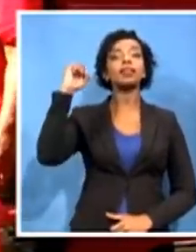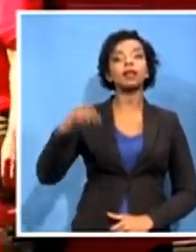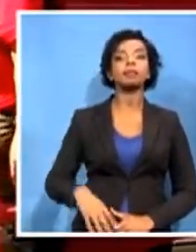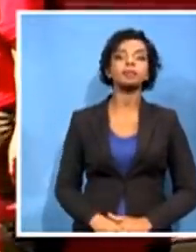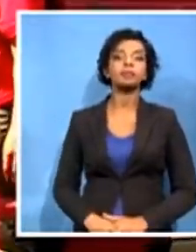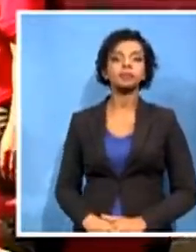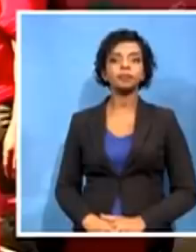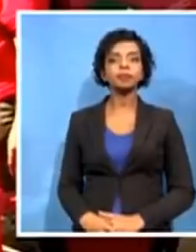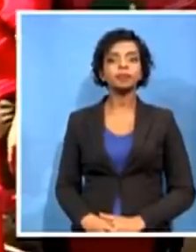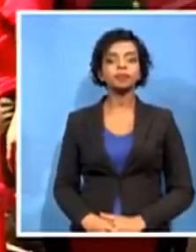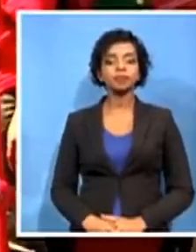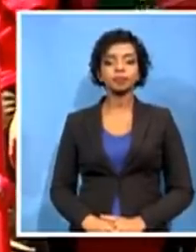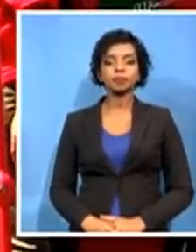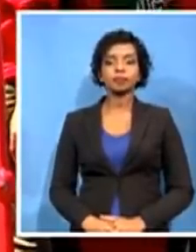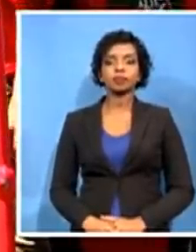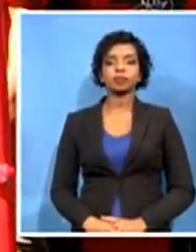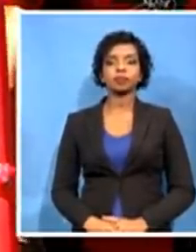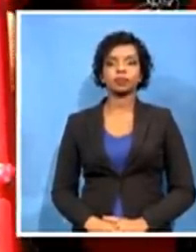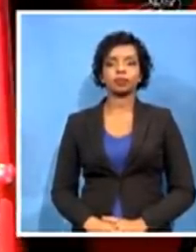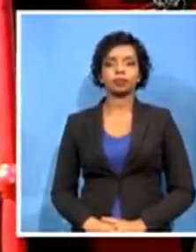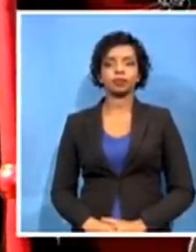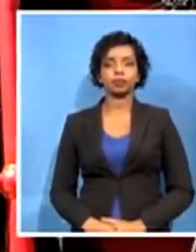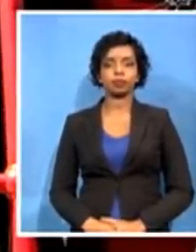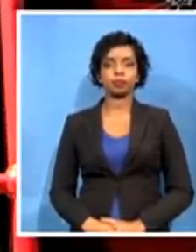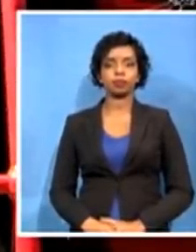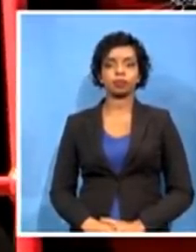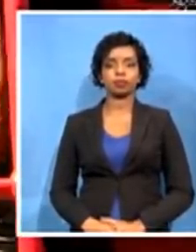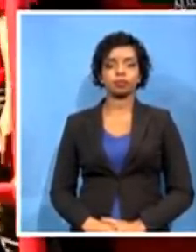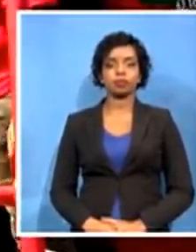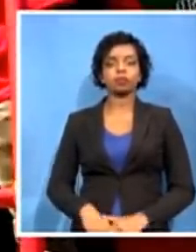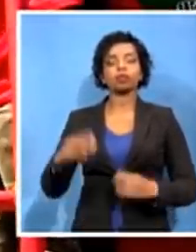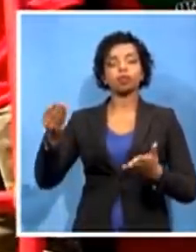We've got Commissar Tembi Msane.